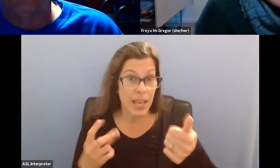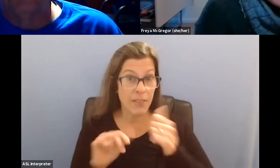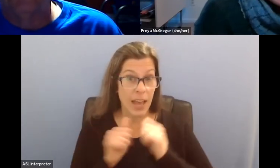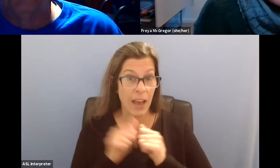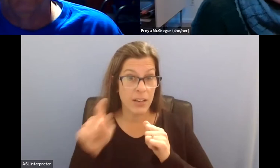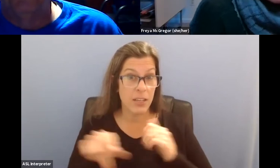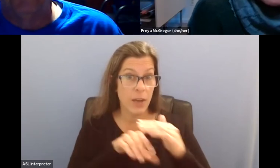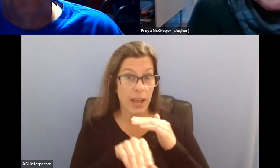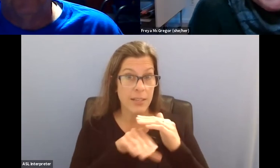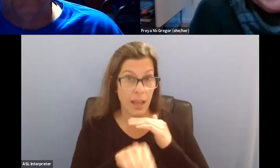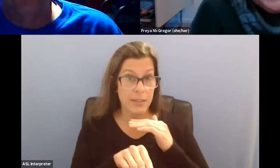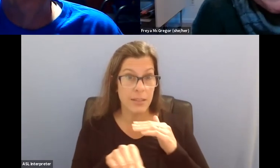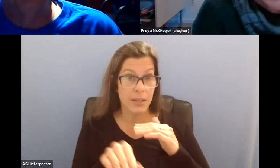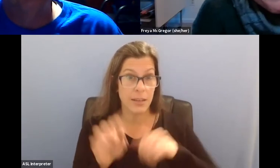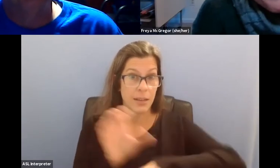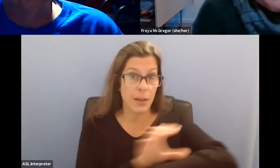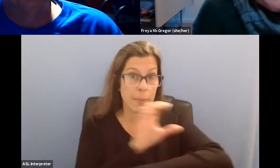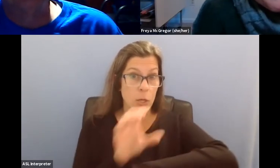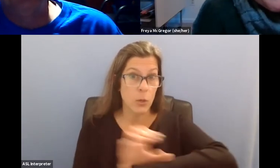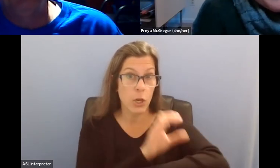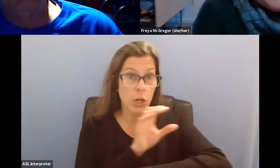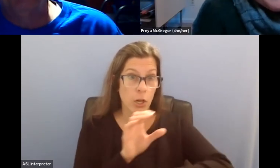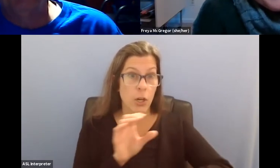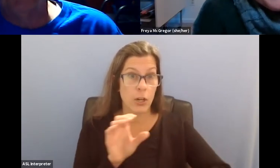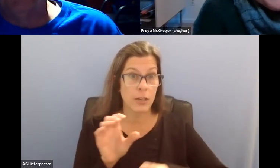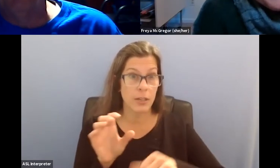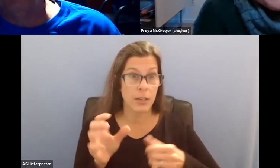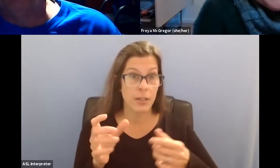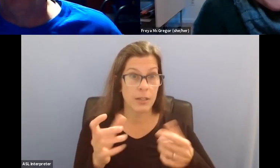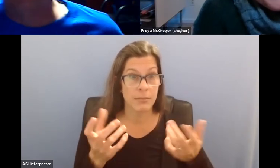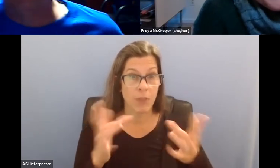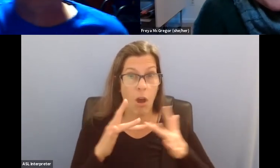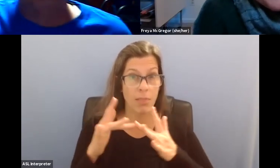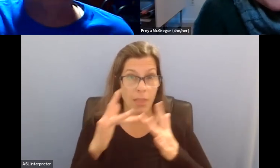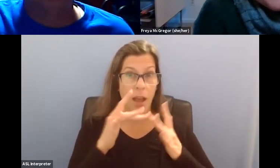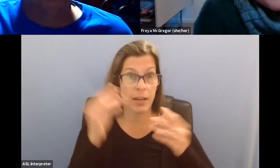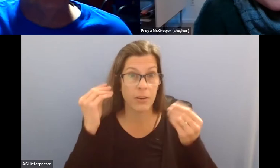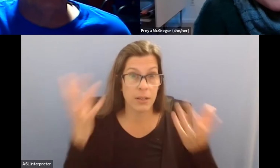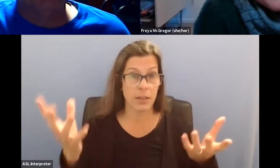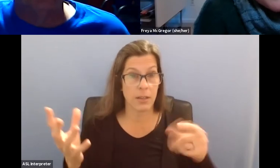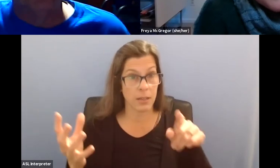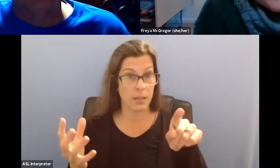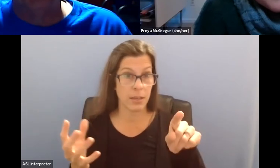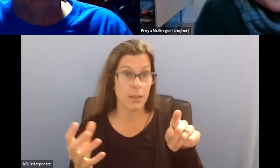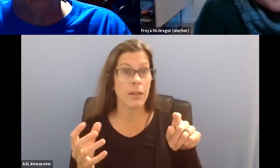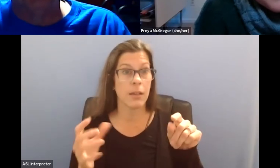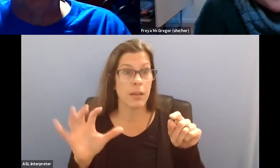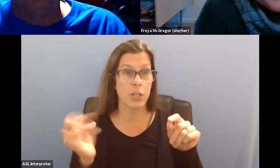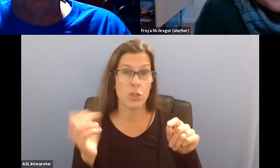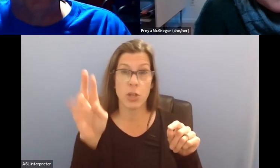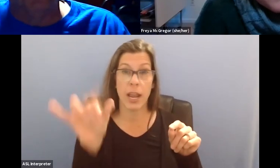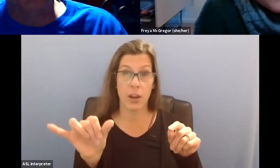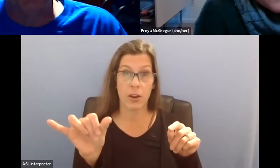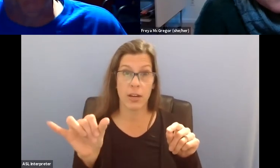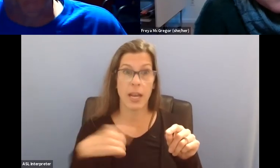electronic printed material? I do it mostly with, um, audio output on my computer. I use a program